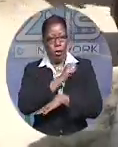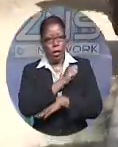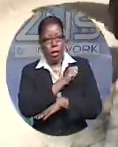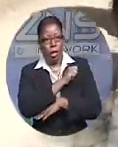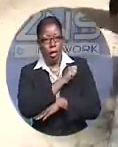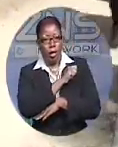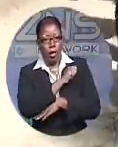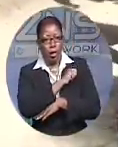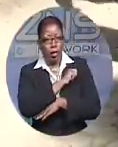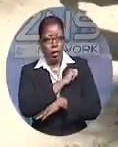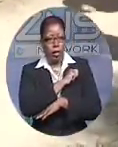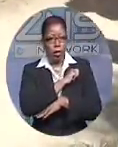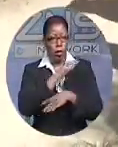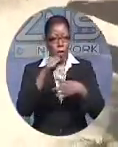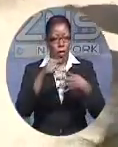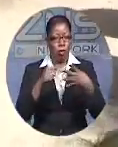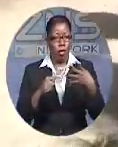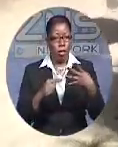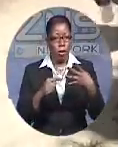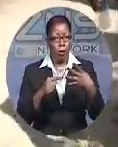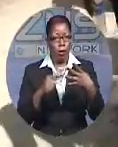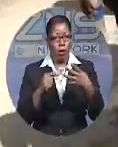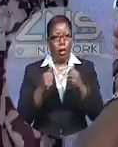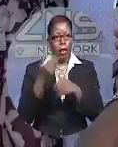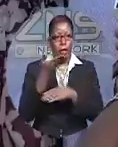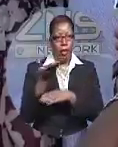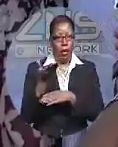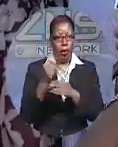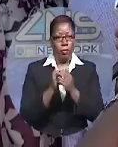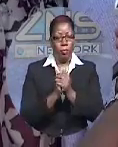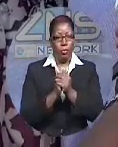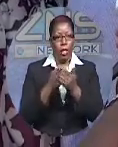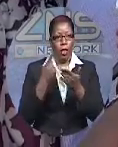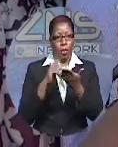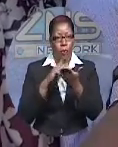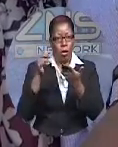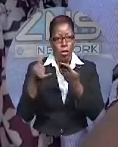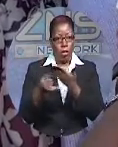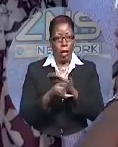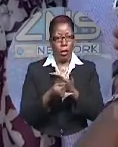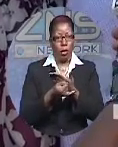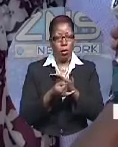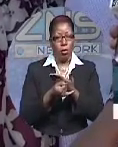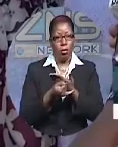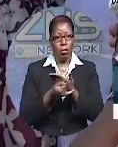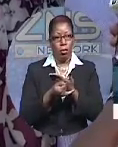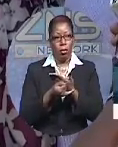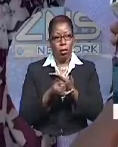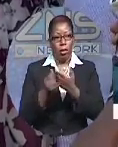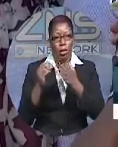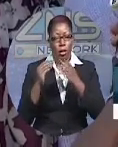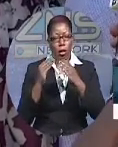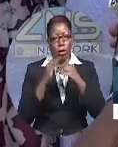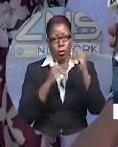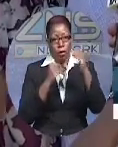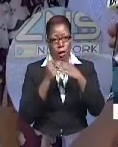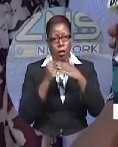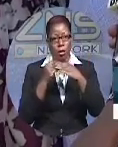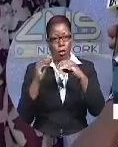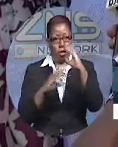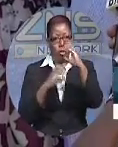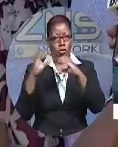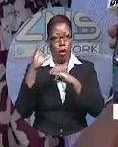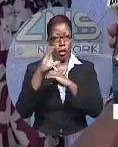his commitment to Bimini and the Bahamas. The project is well on the way. The cabins are being constructed